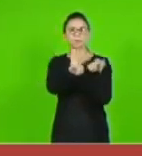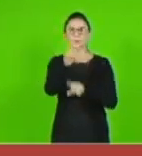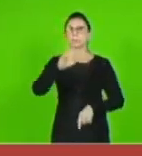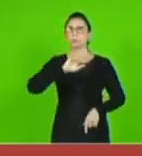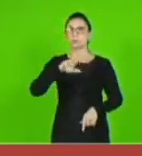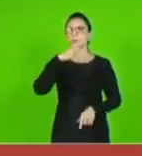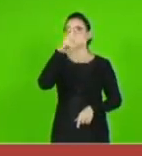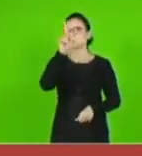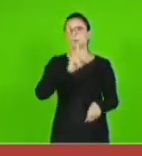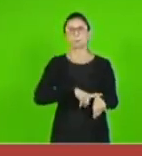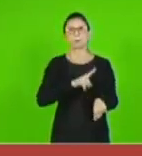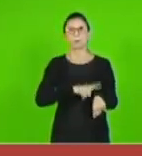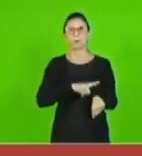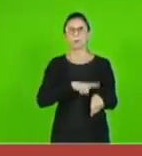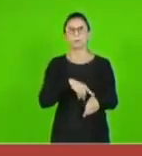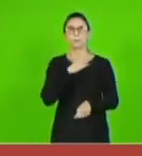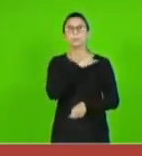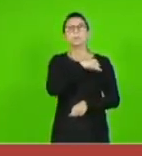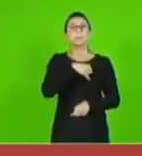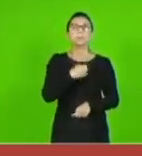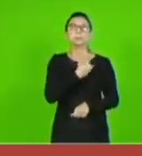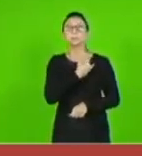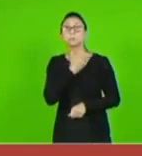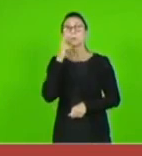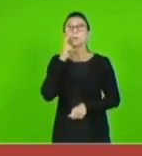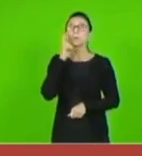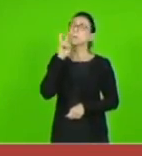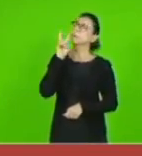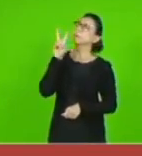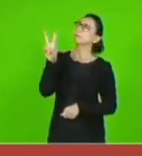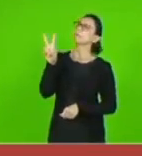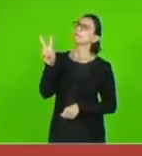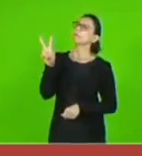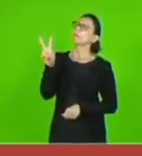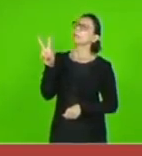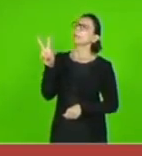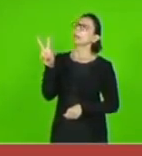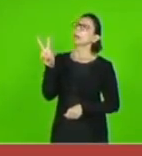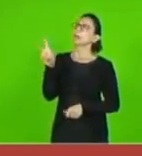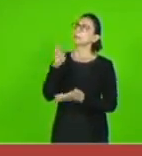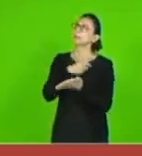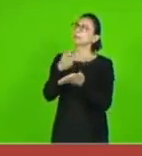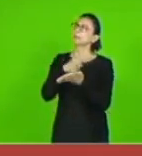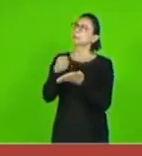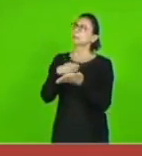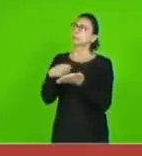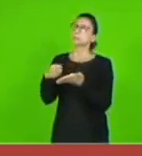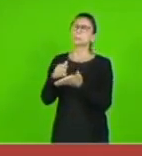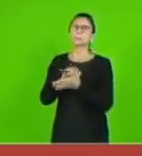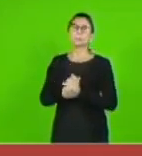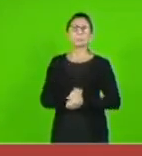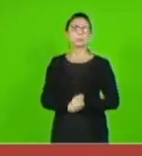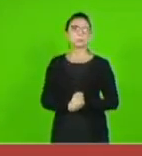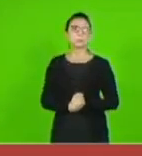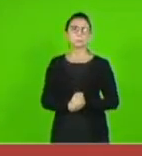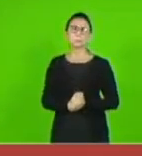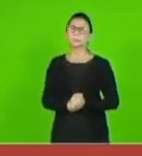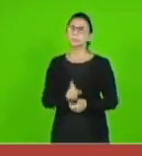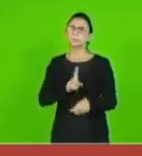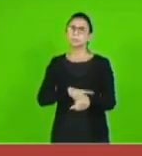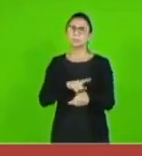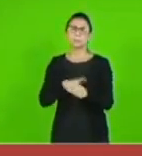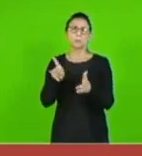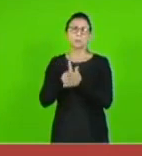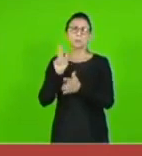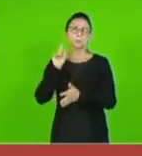Lord. It's not your time, it's not time of man, but it's the Lord's time. And we have to enter the Holy